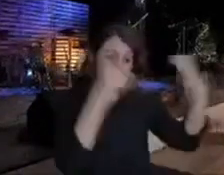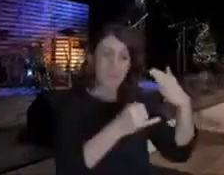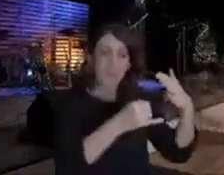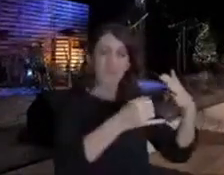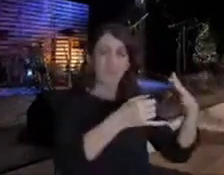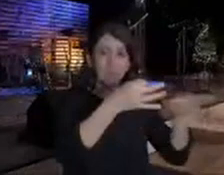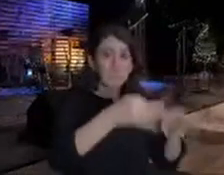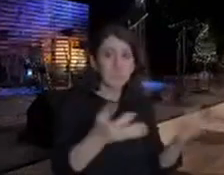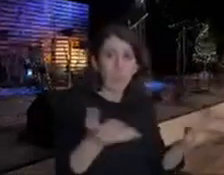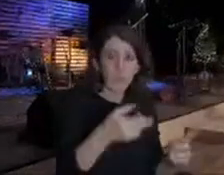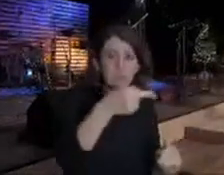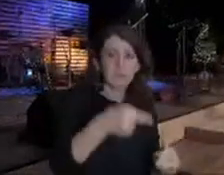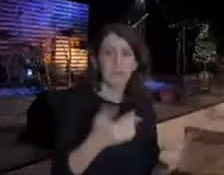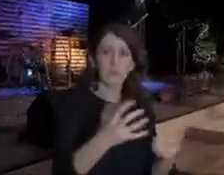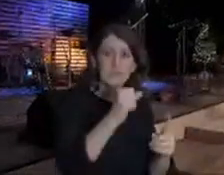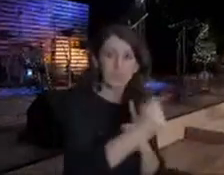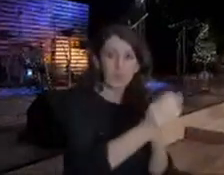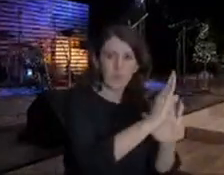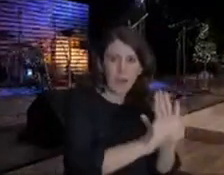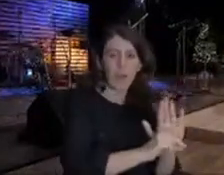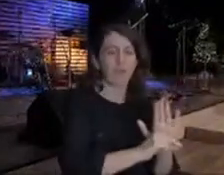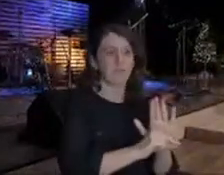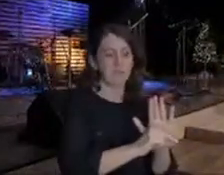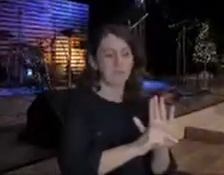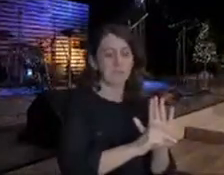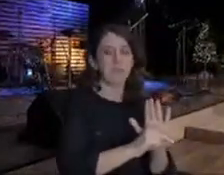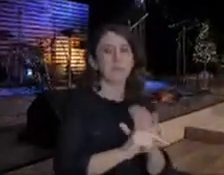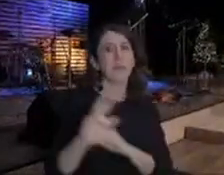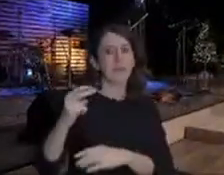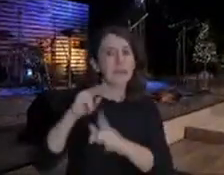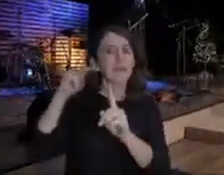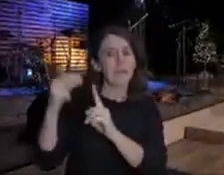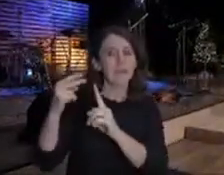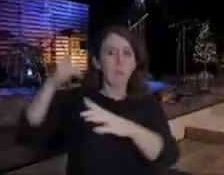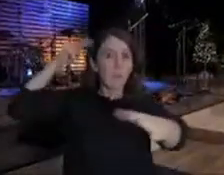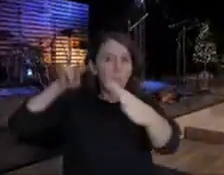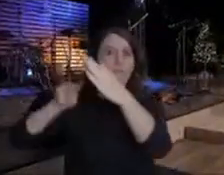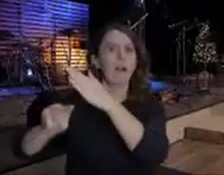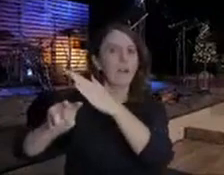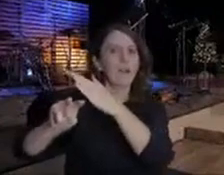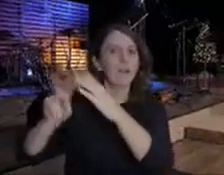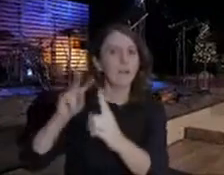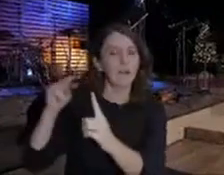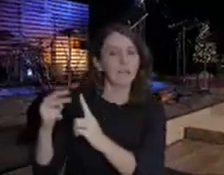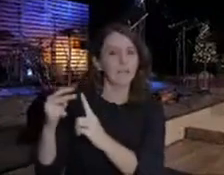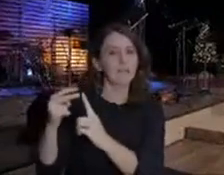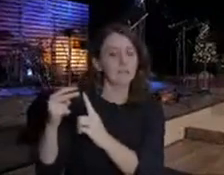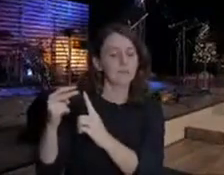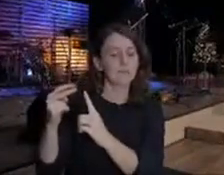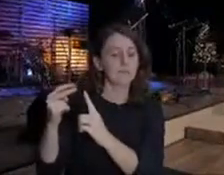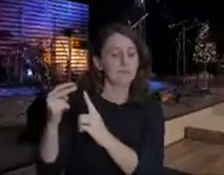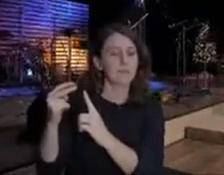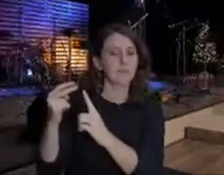to? What's the context here that Isaiah is talking in? The second lens is the prophetical lens. What is not only